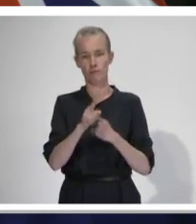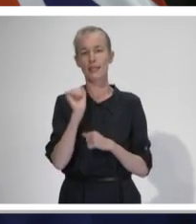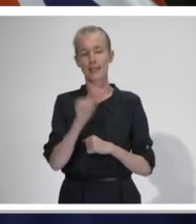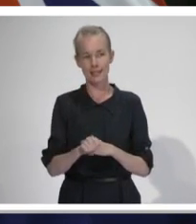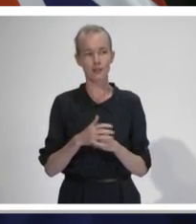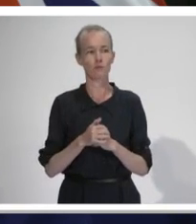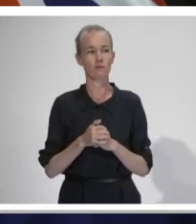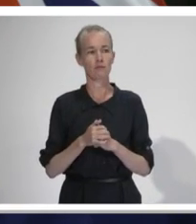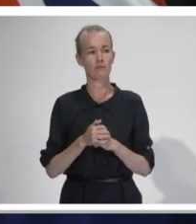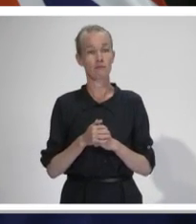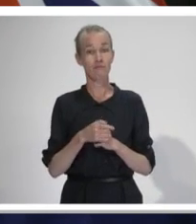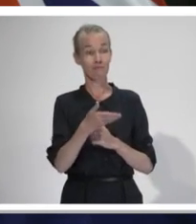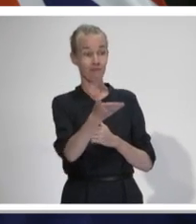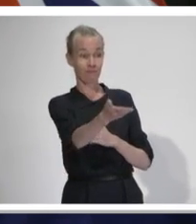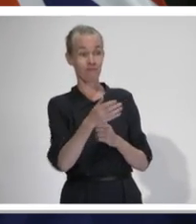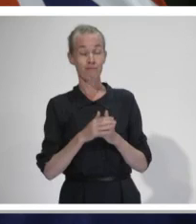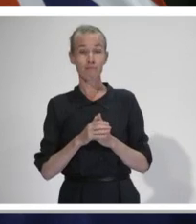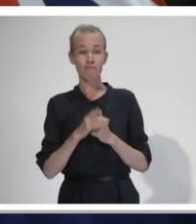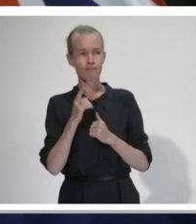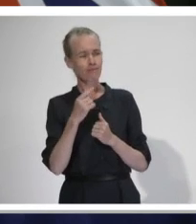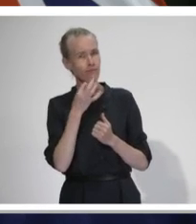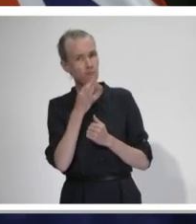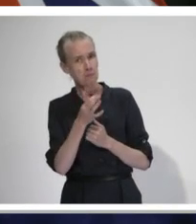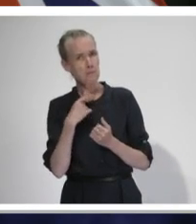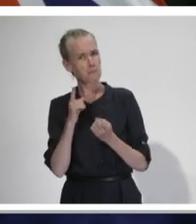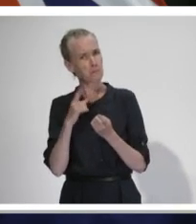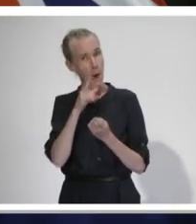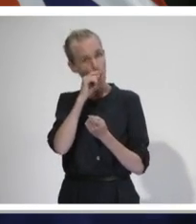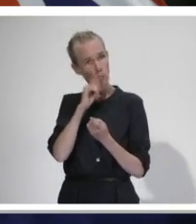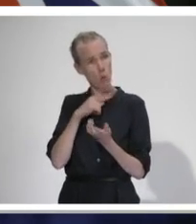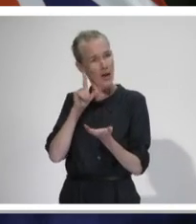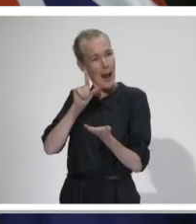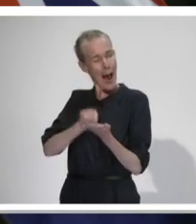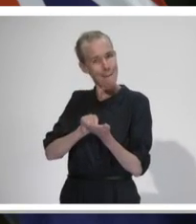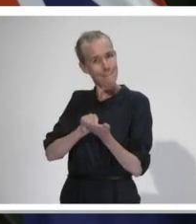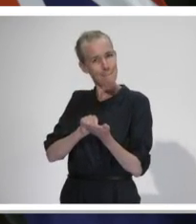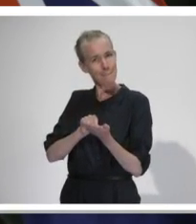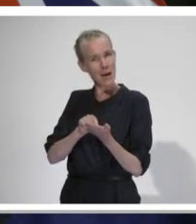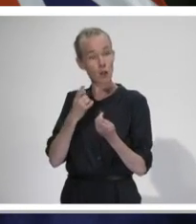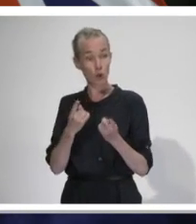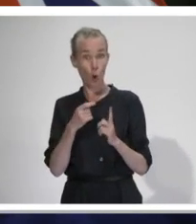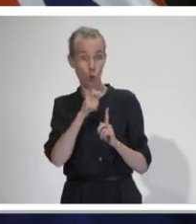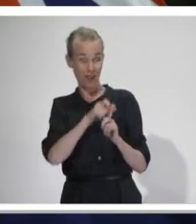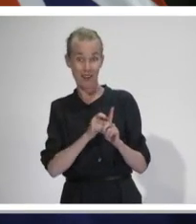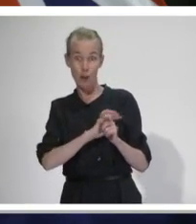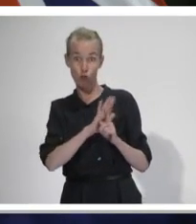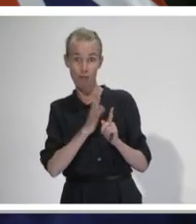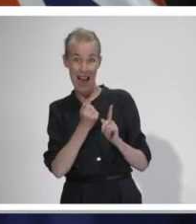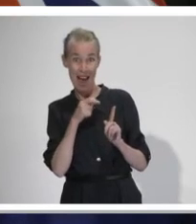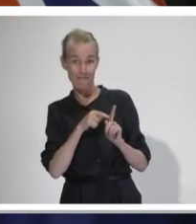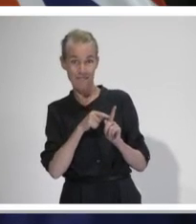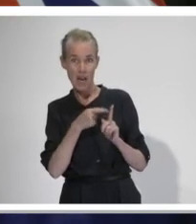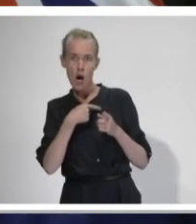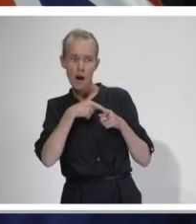tracing apps, where are you with those, and have you ruled out using the Singaporean one after talking to As I say, there's ongoing work on that at the moment.